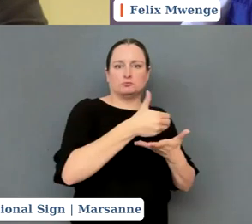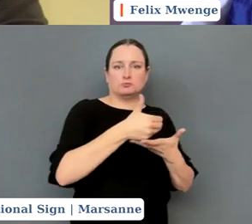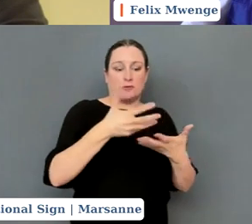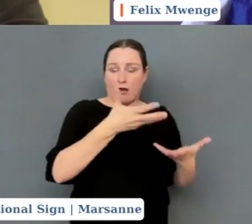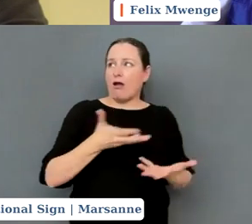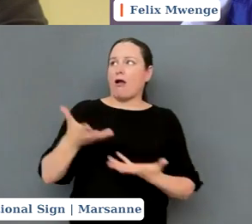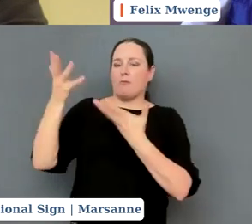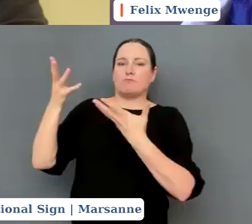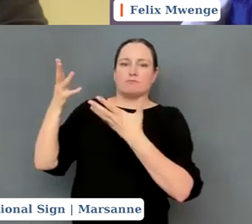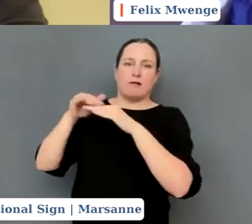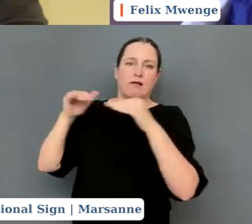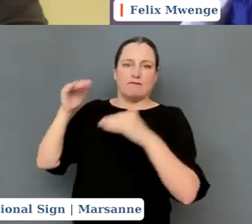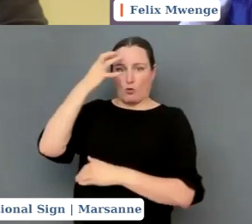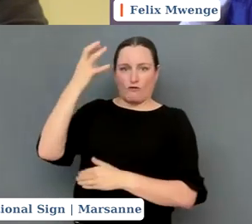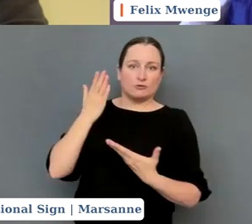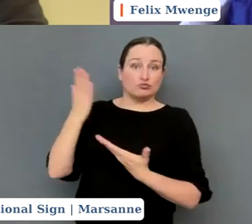level.